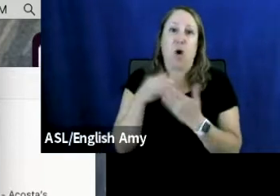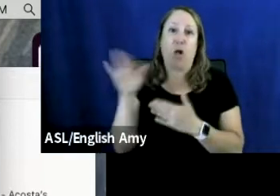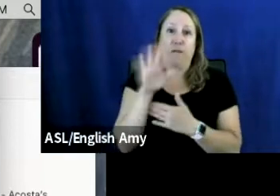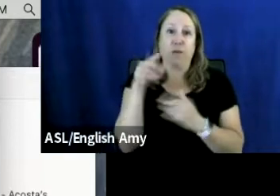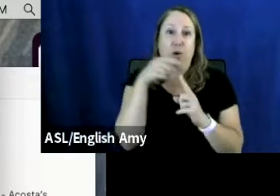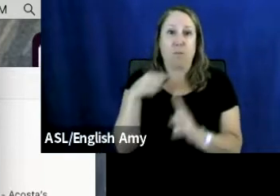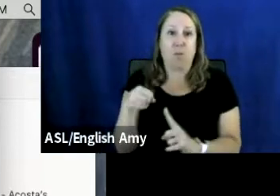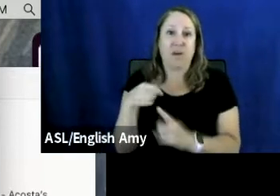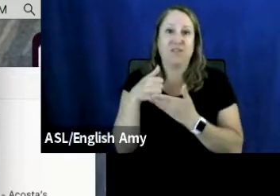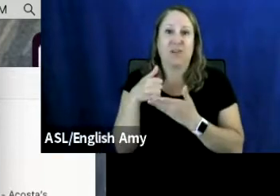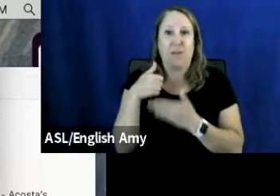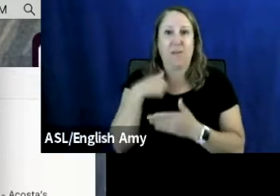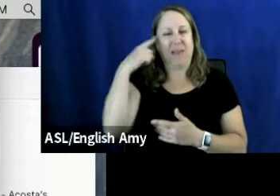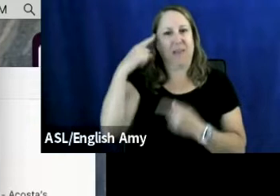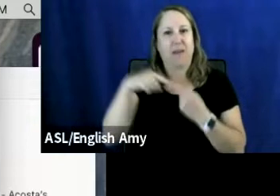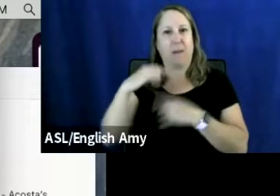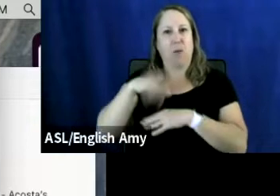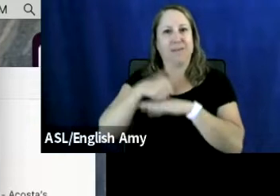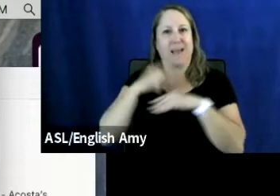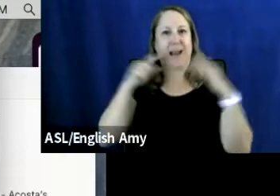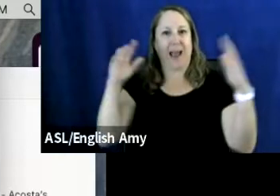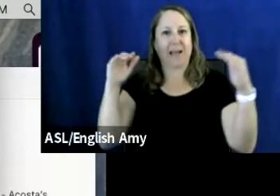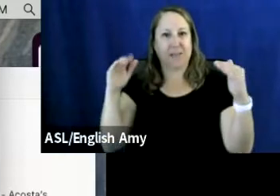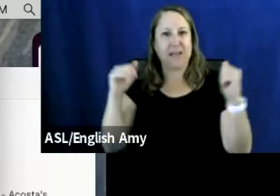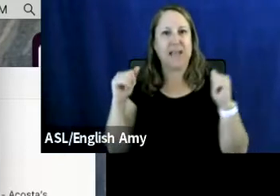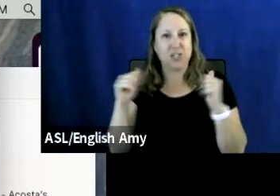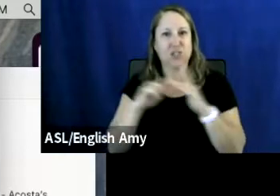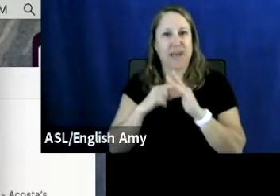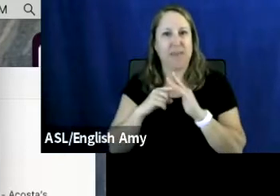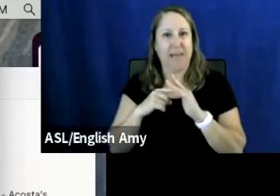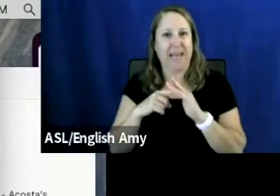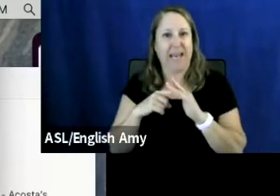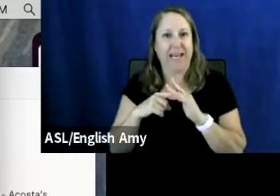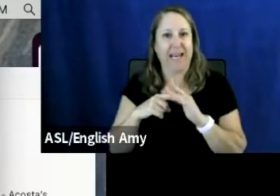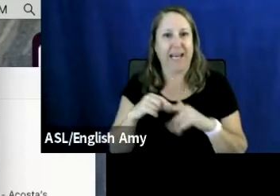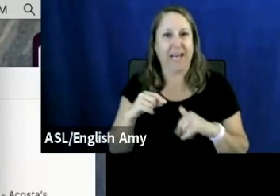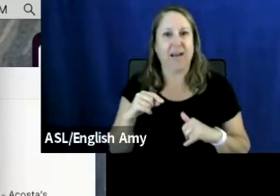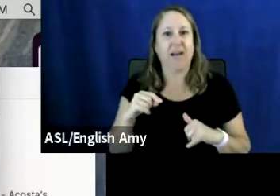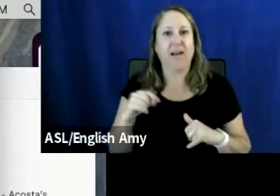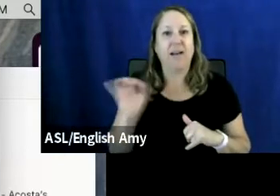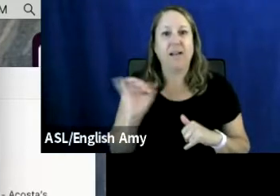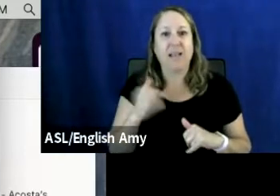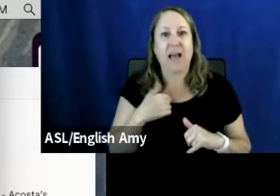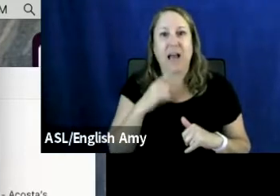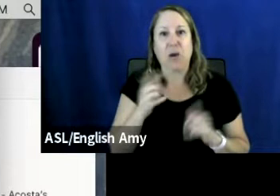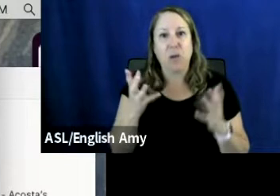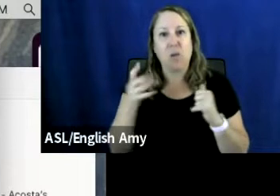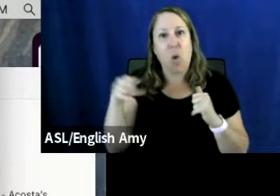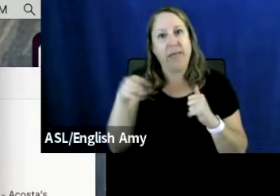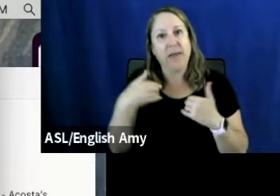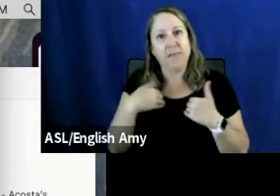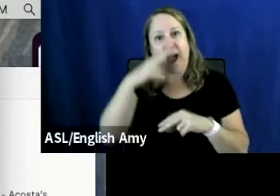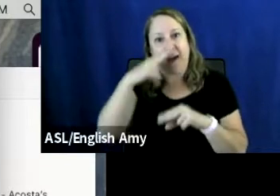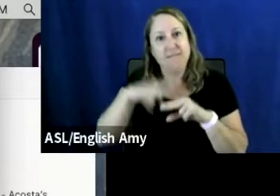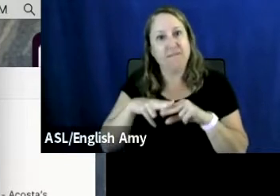setting expectations in the beginning and, you know, when things, like I really want them to have fun and they do